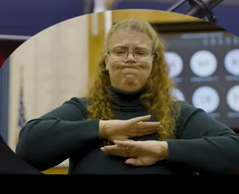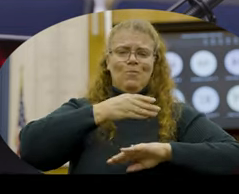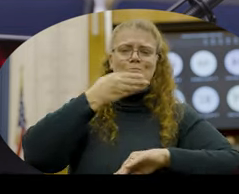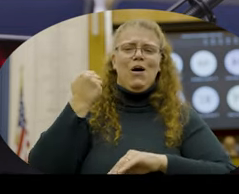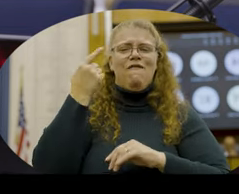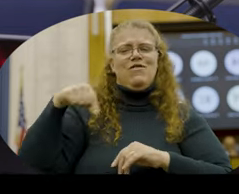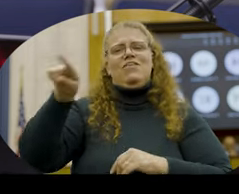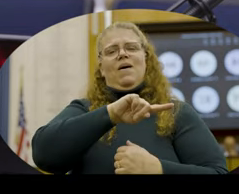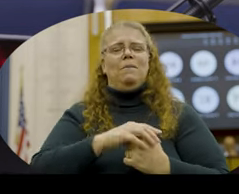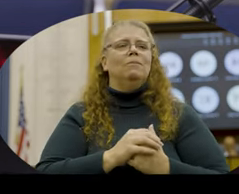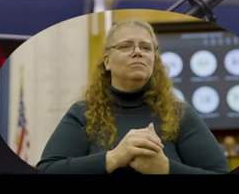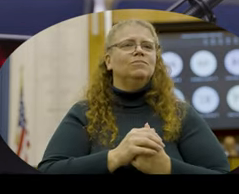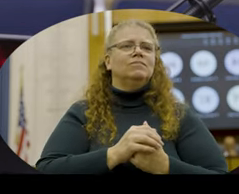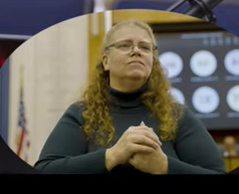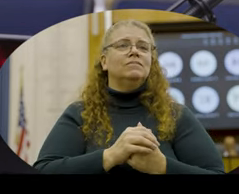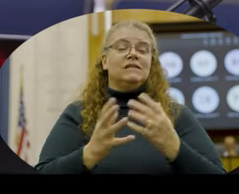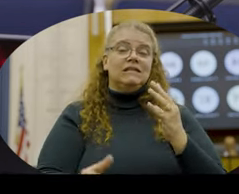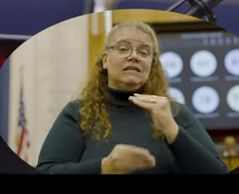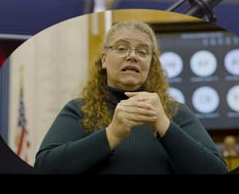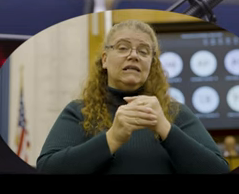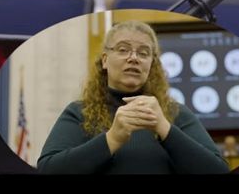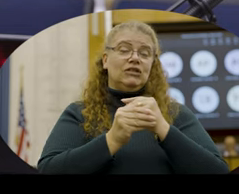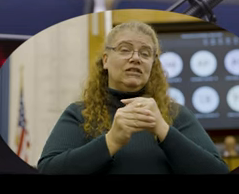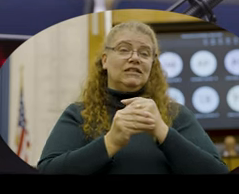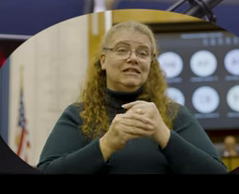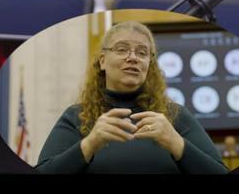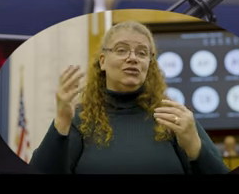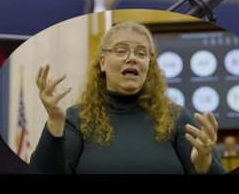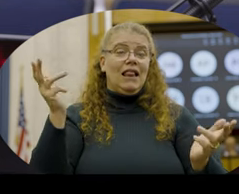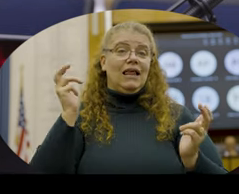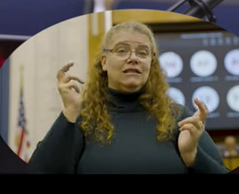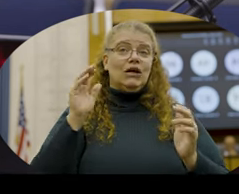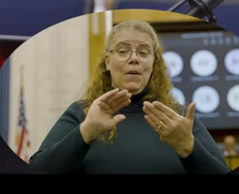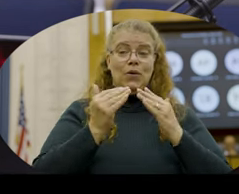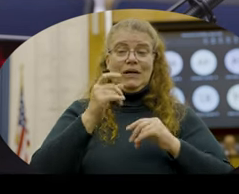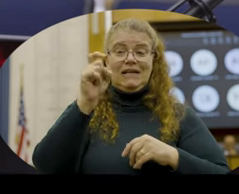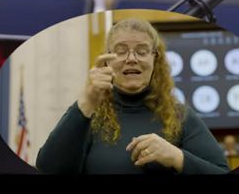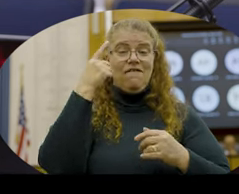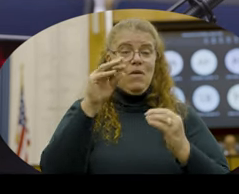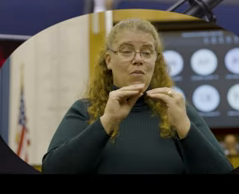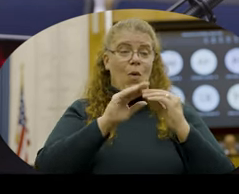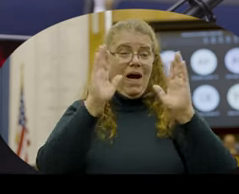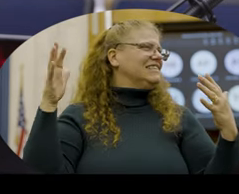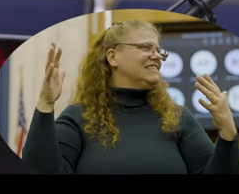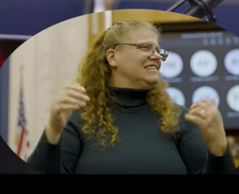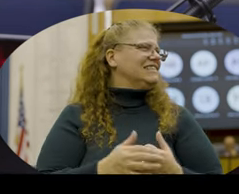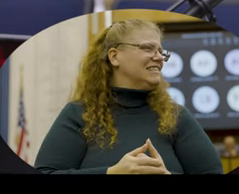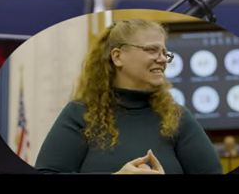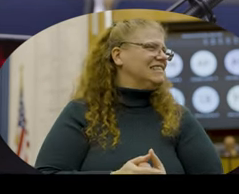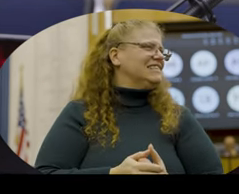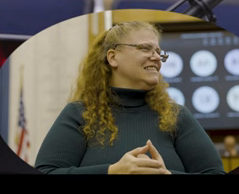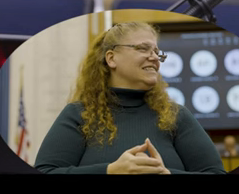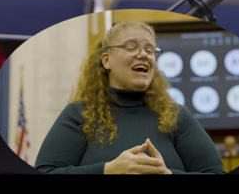them. In addition to hearing our community's need for more housing opportunities, we also